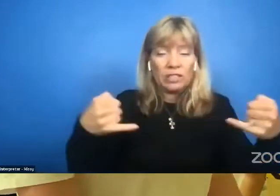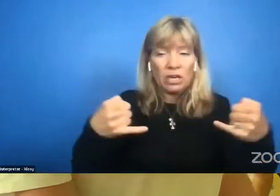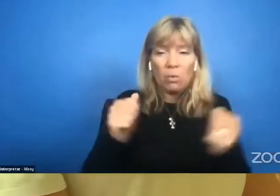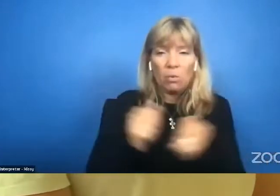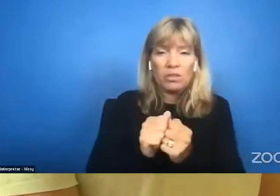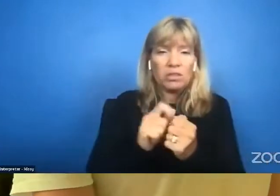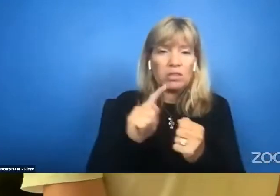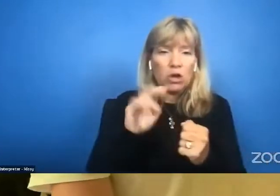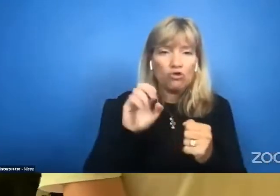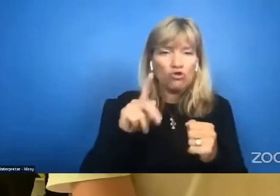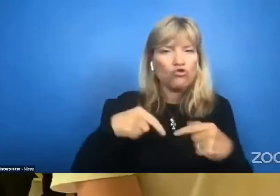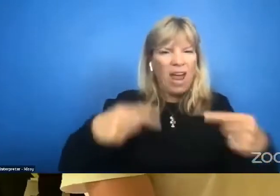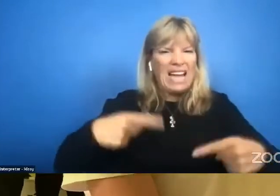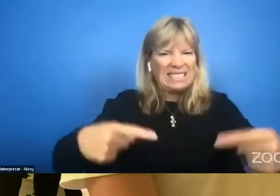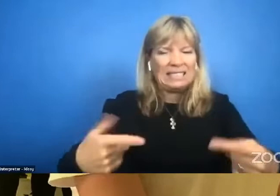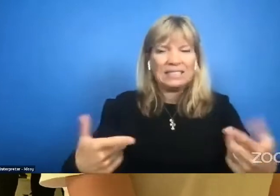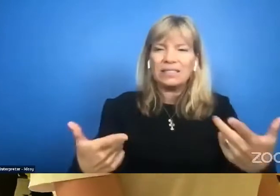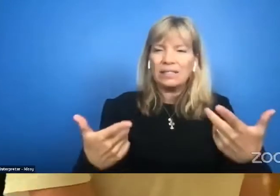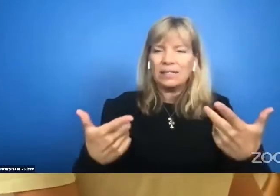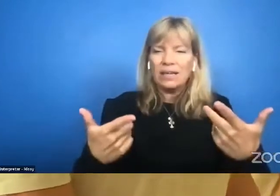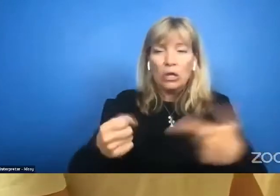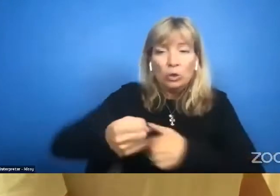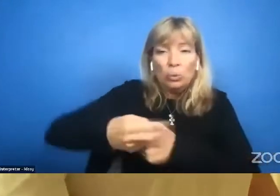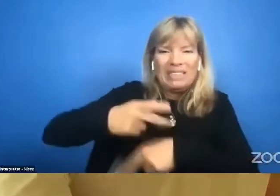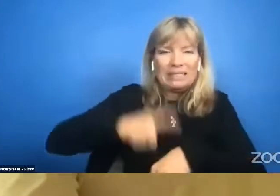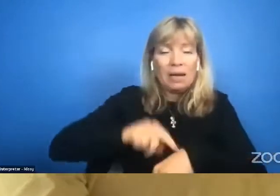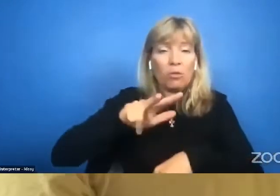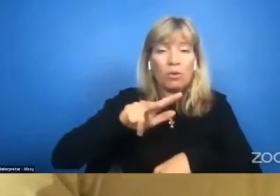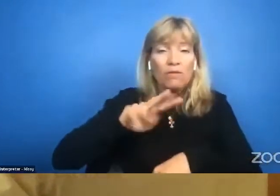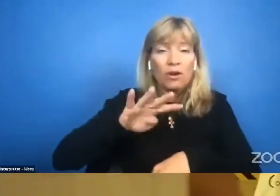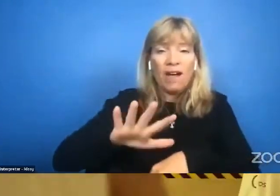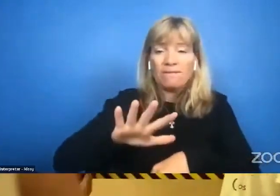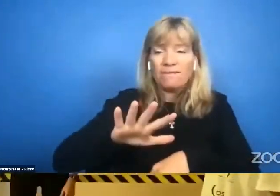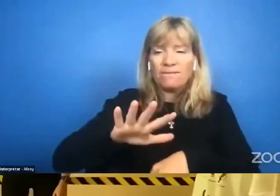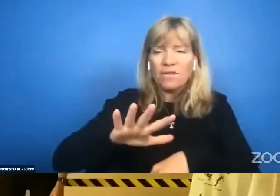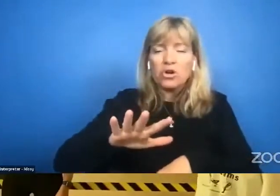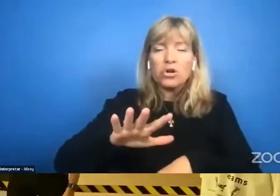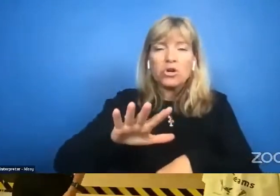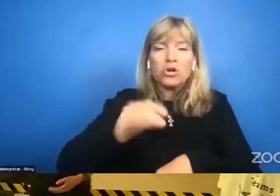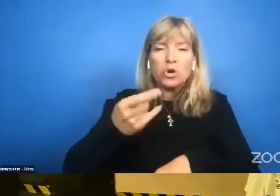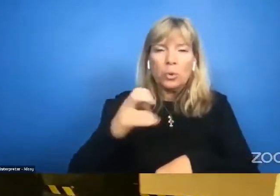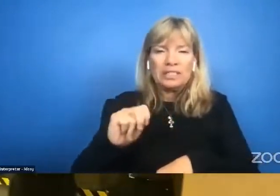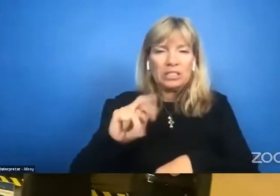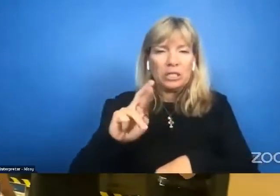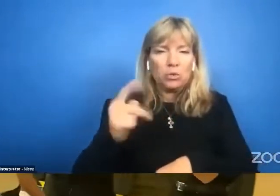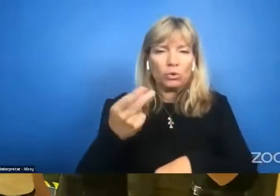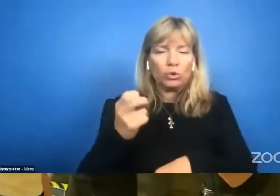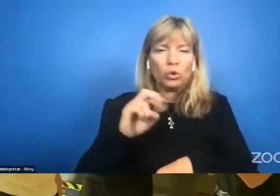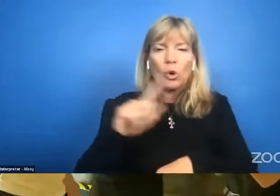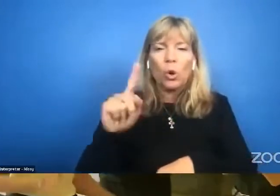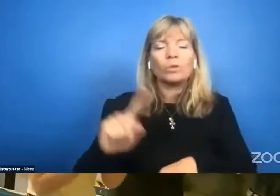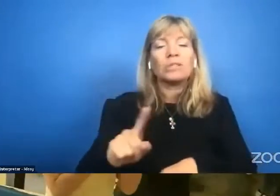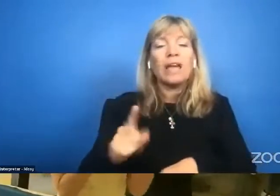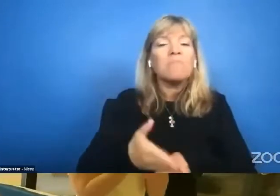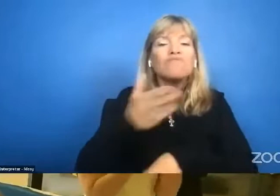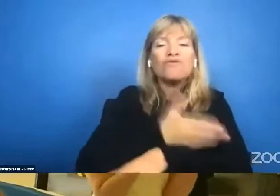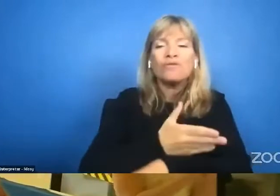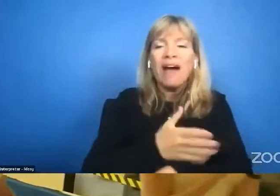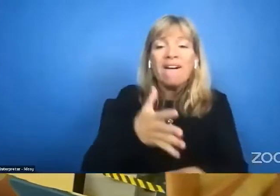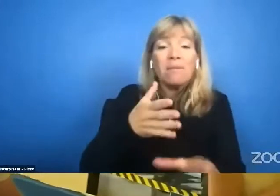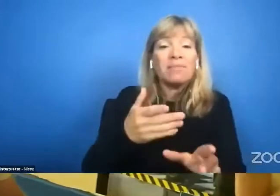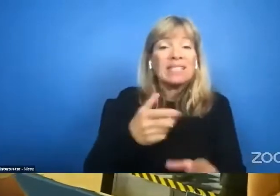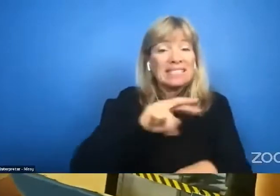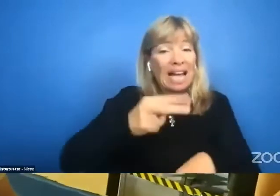that time of 3:45. Christian Rusterholz improves. He gets faster. And we stop the clock at 3